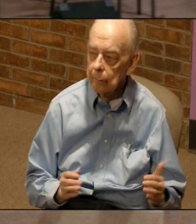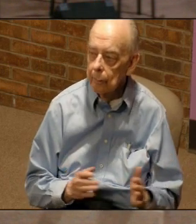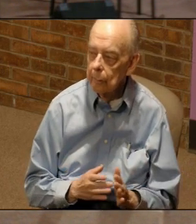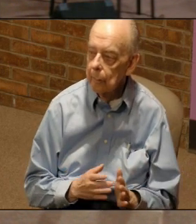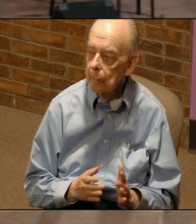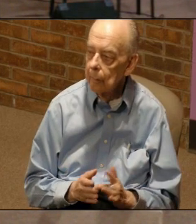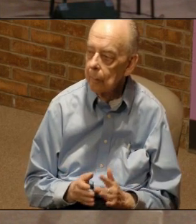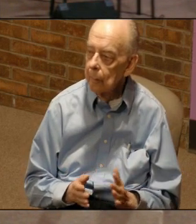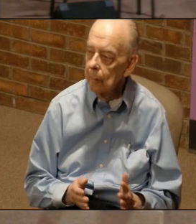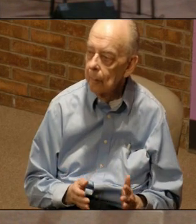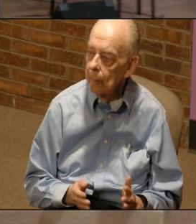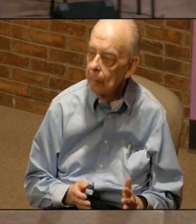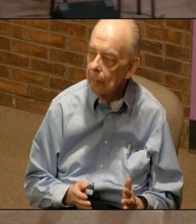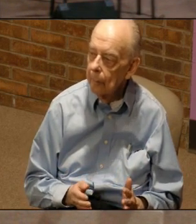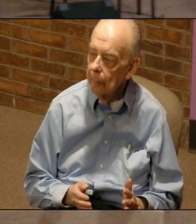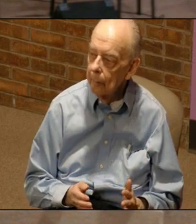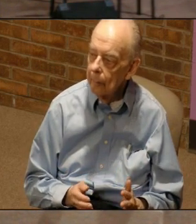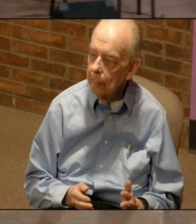Jesus